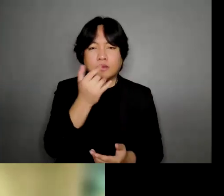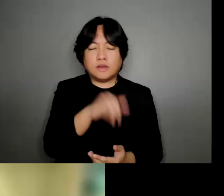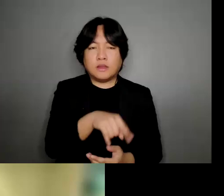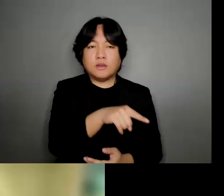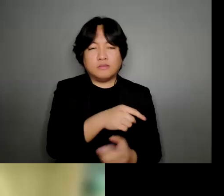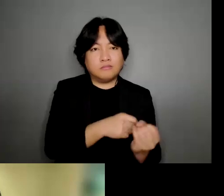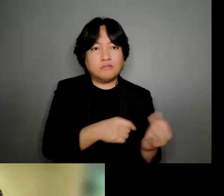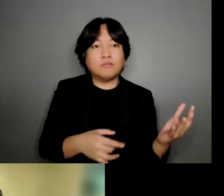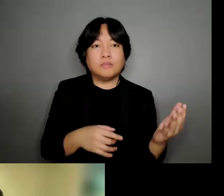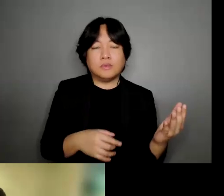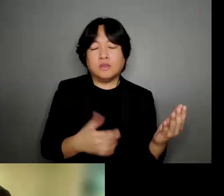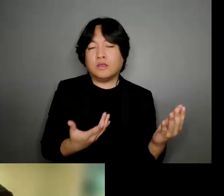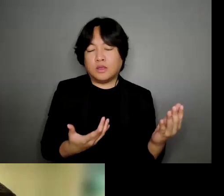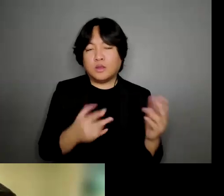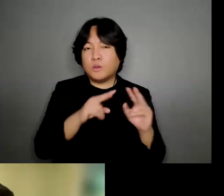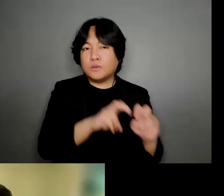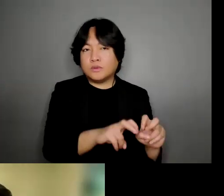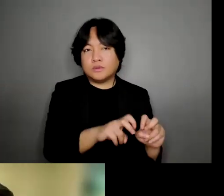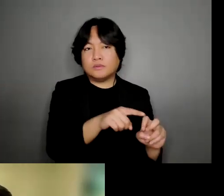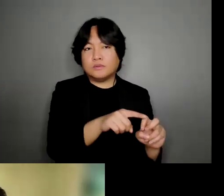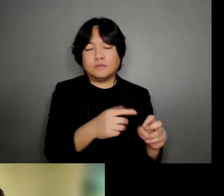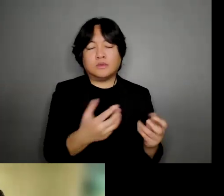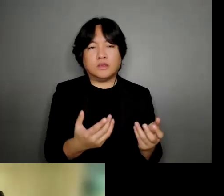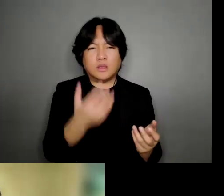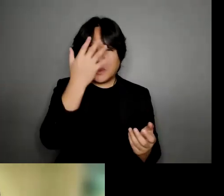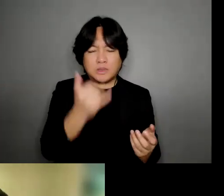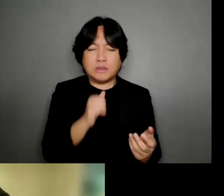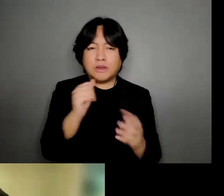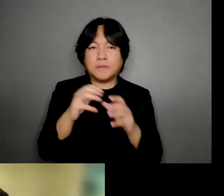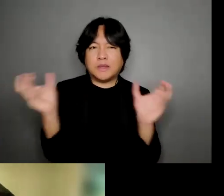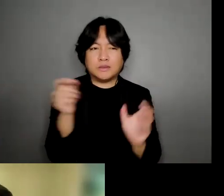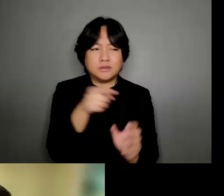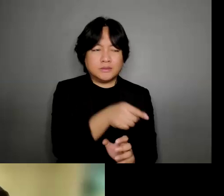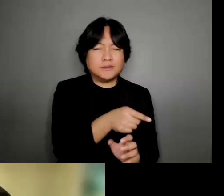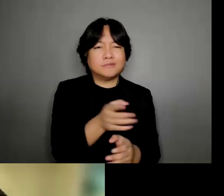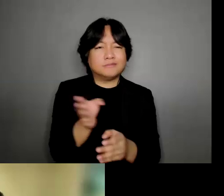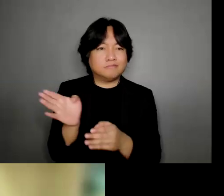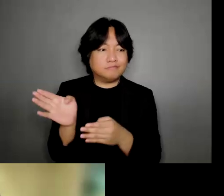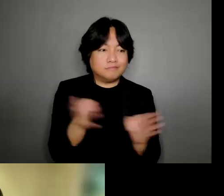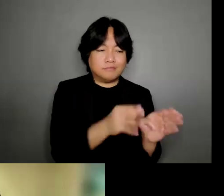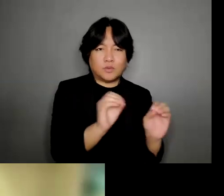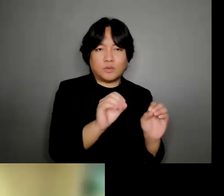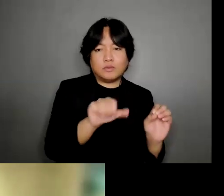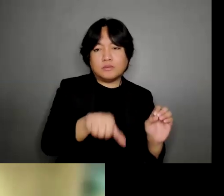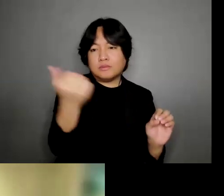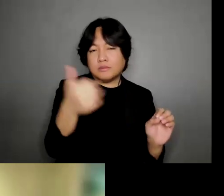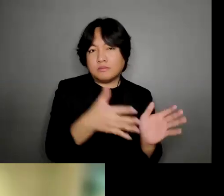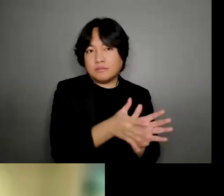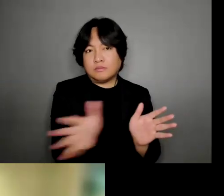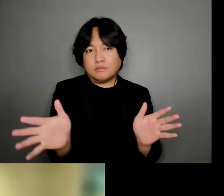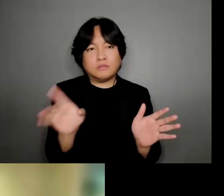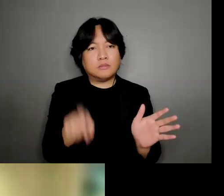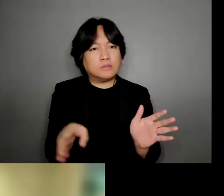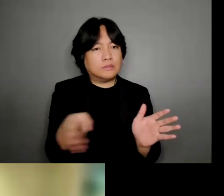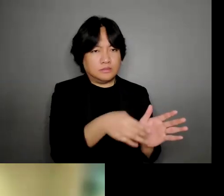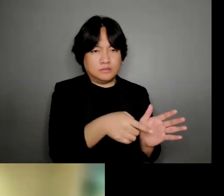masyadong nabibigyang focus sa mga mas quote-unquote quantitative na fields, usually yung mga